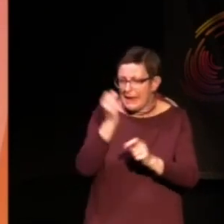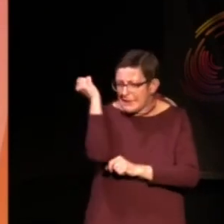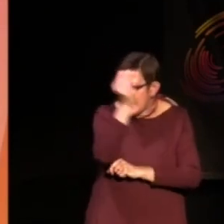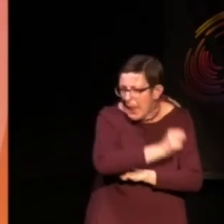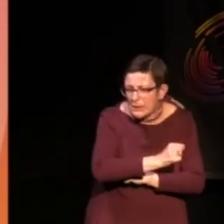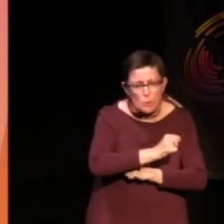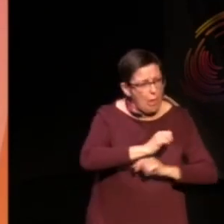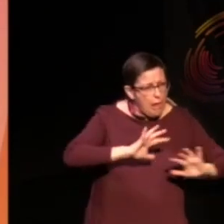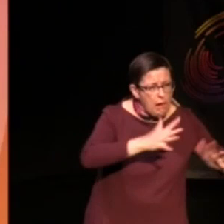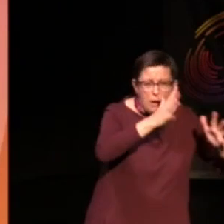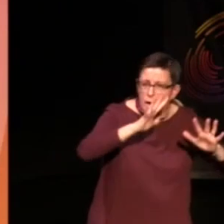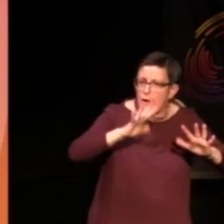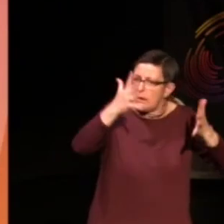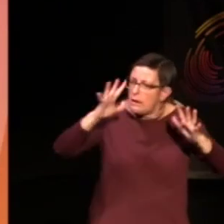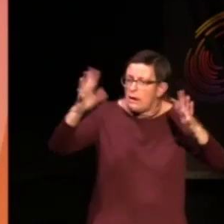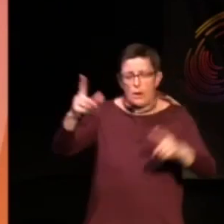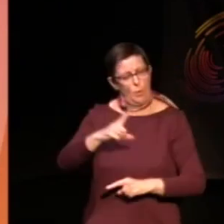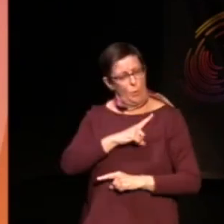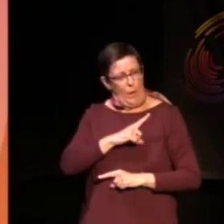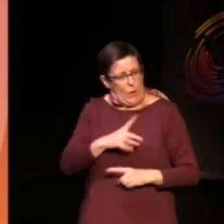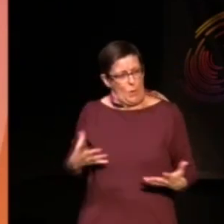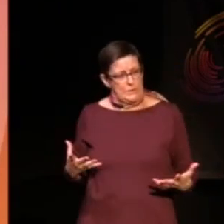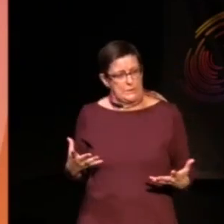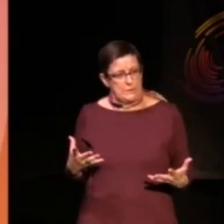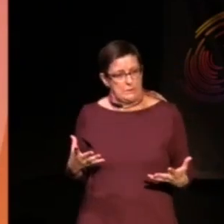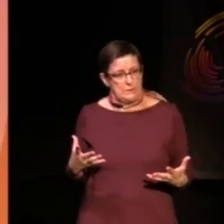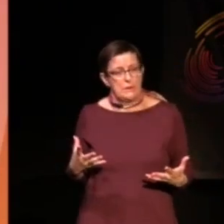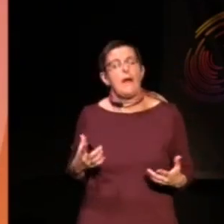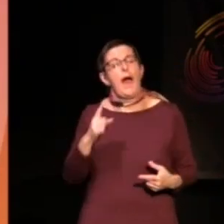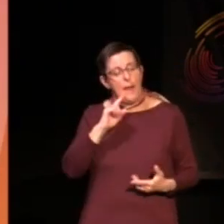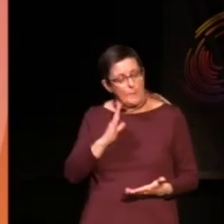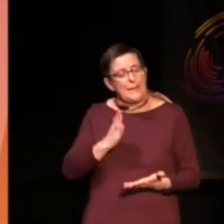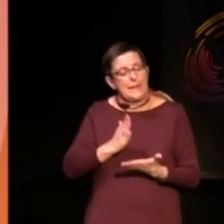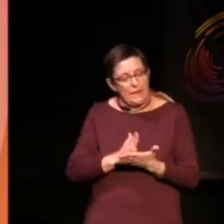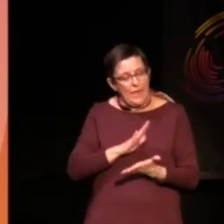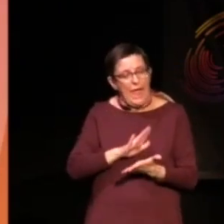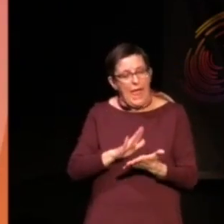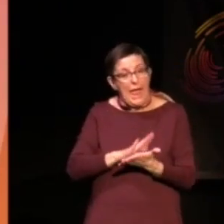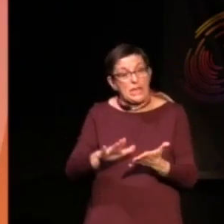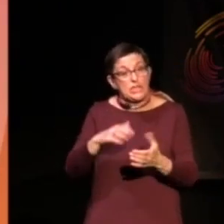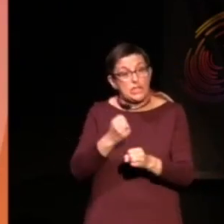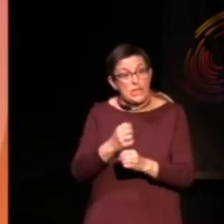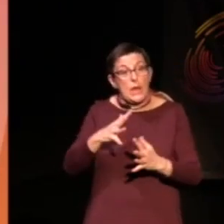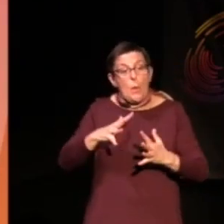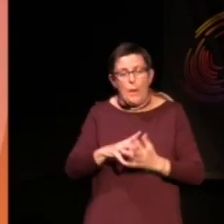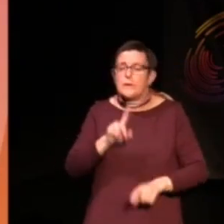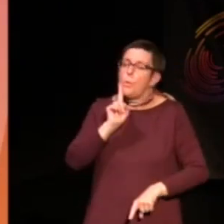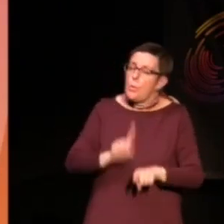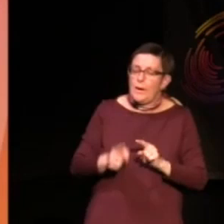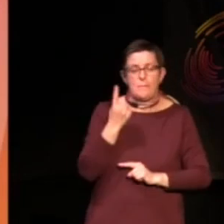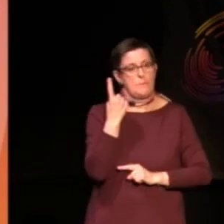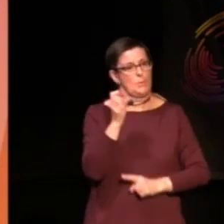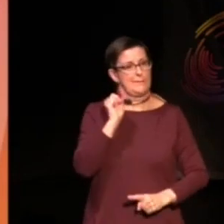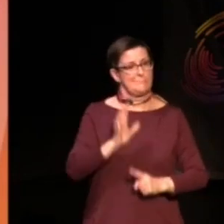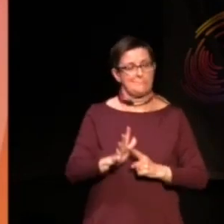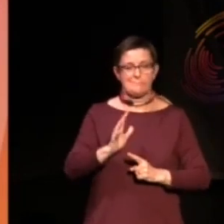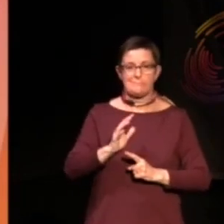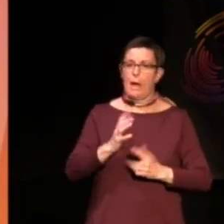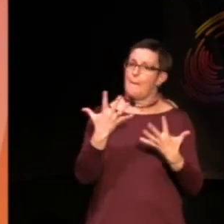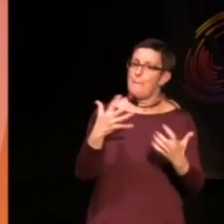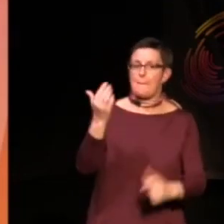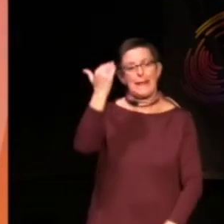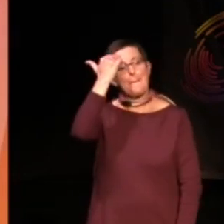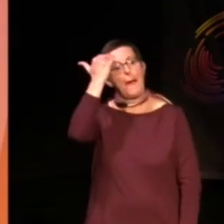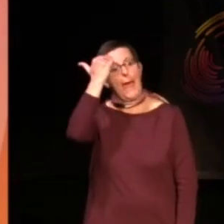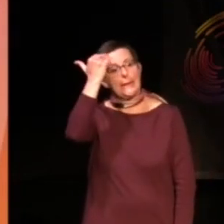intellectuals? It is in this vein that I believe H.G. Wells was one of our most important public minds. He was not